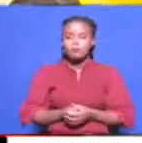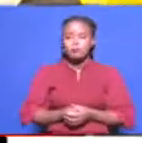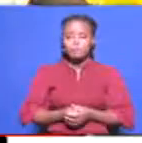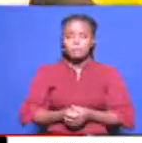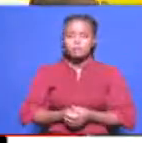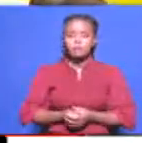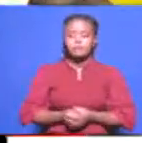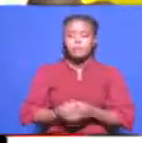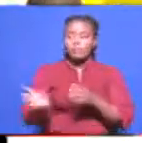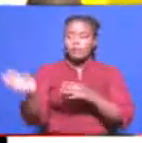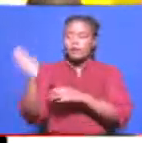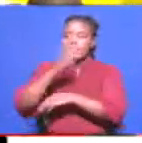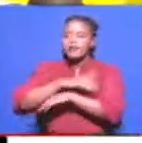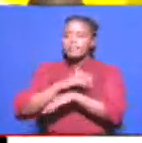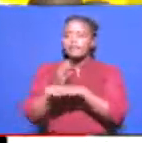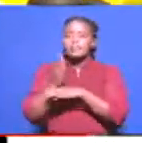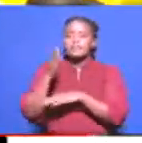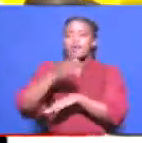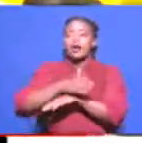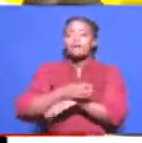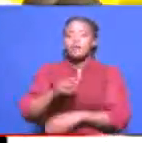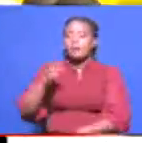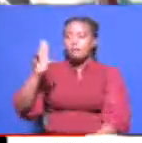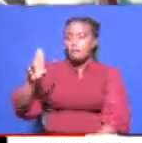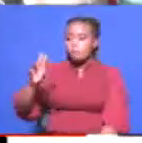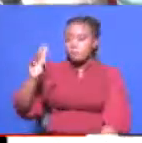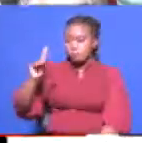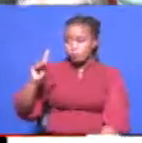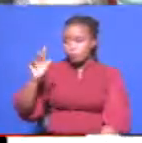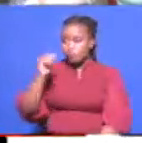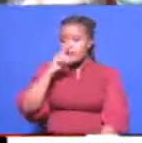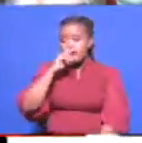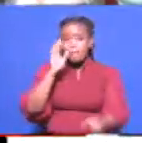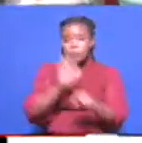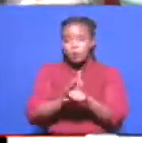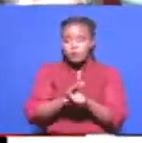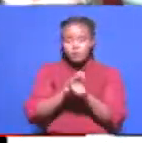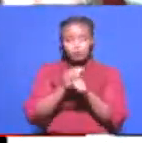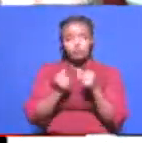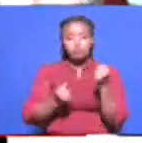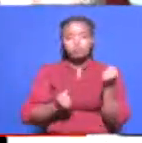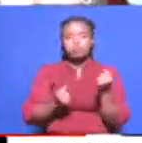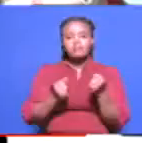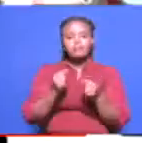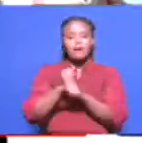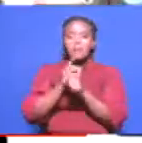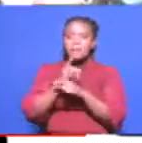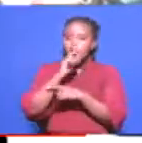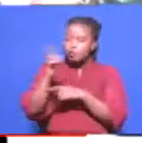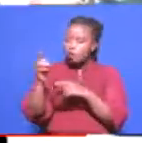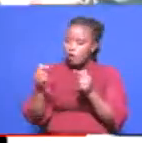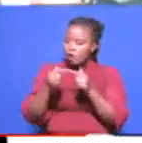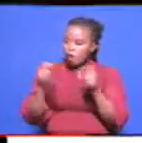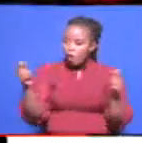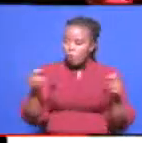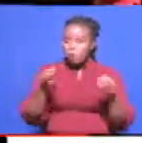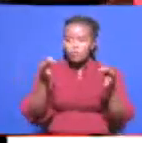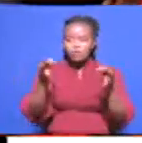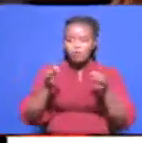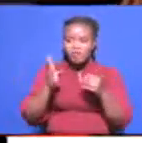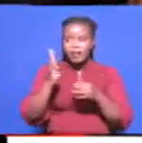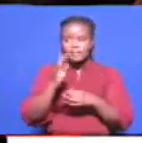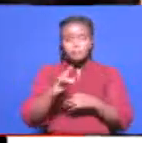Days after the United Democratic Alliance Party pledged to rally its troops in Parliament to oppose the Finance Bill